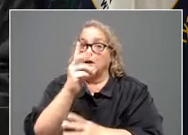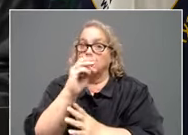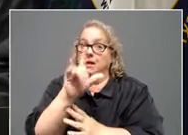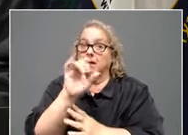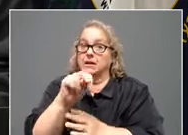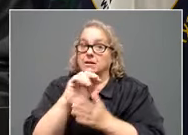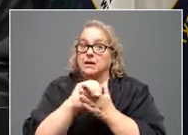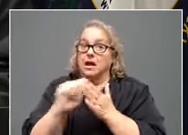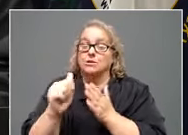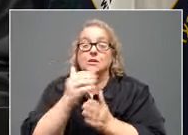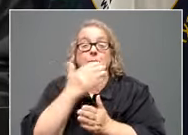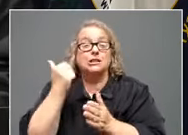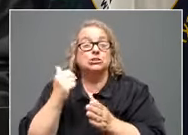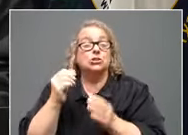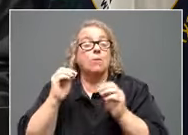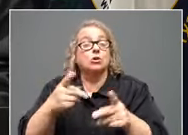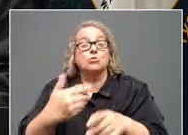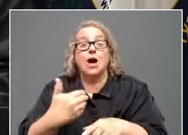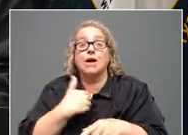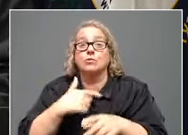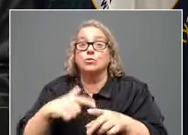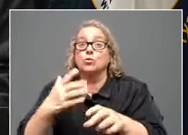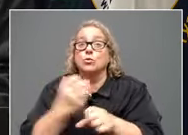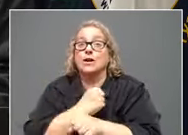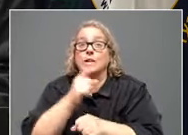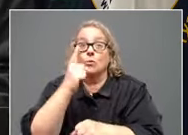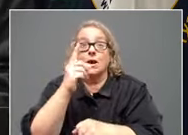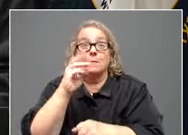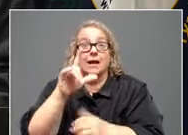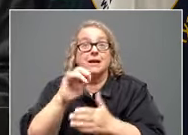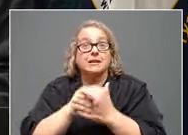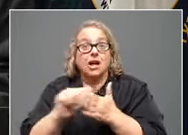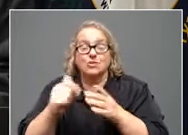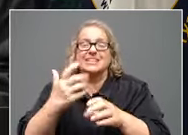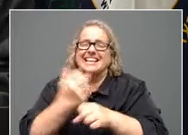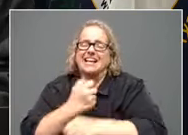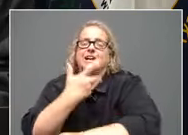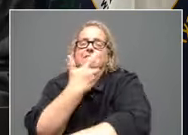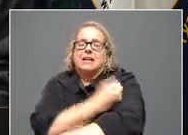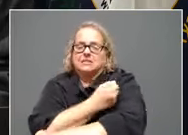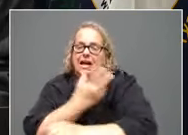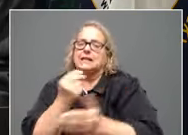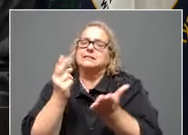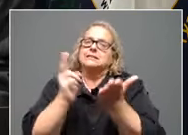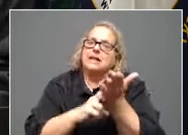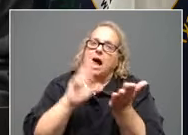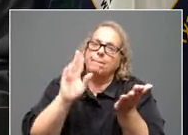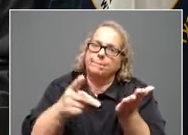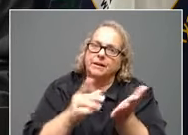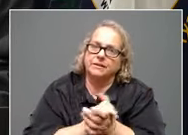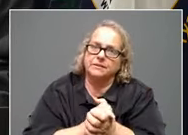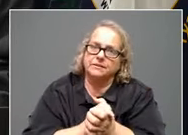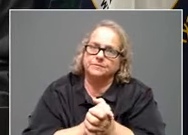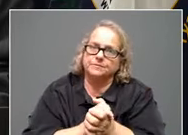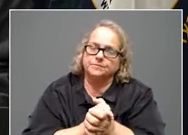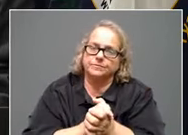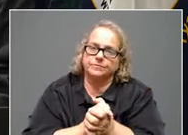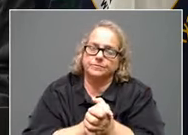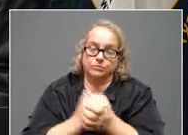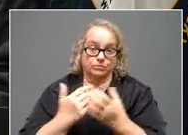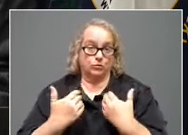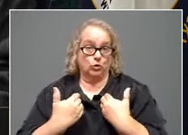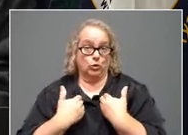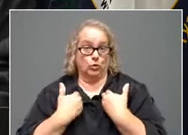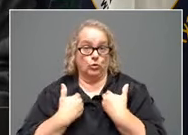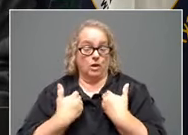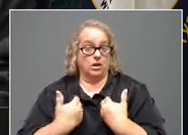best chance you have at winning $1 million is getting vaccinated and signing up. The youth, young